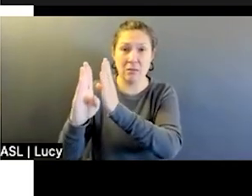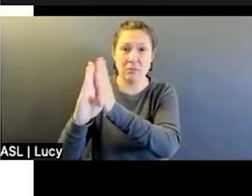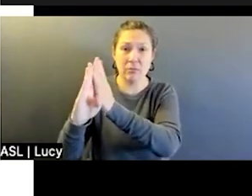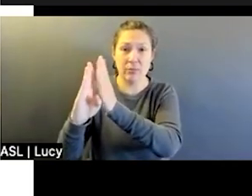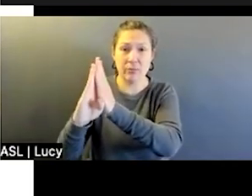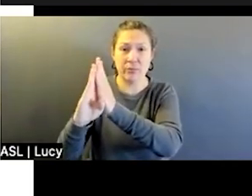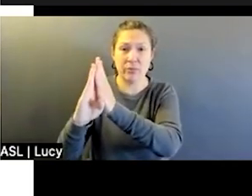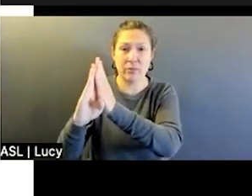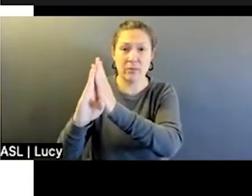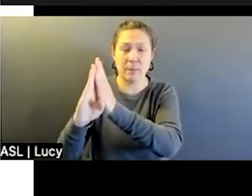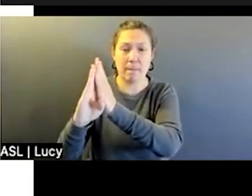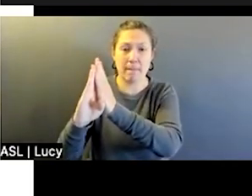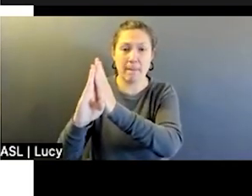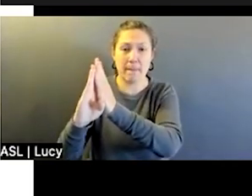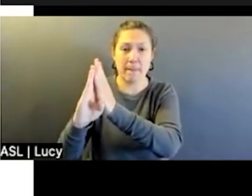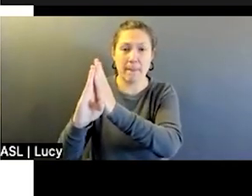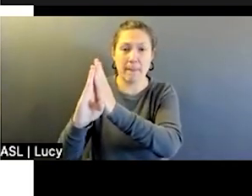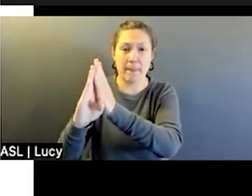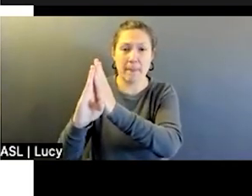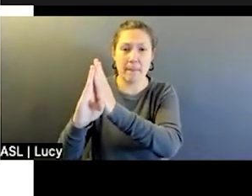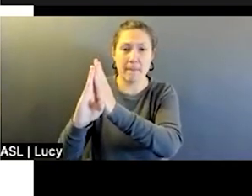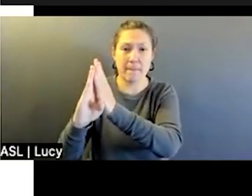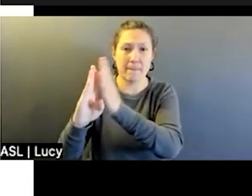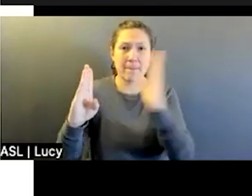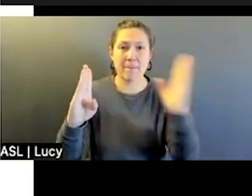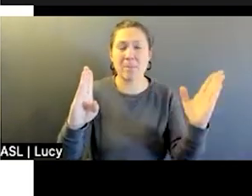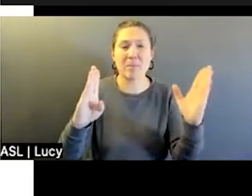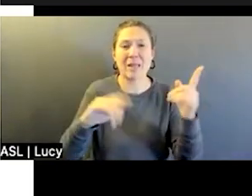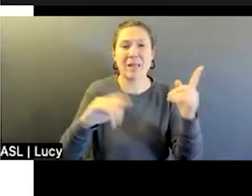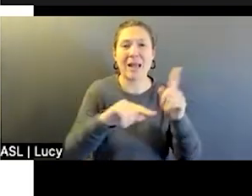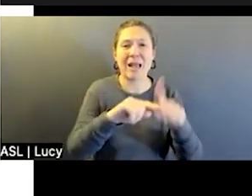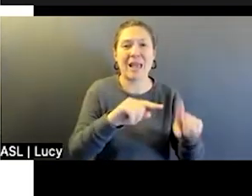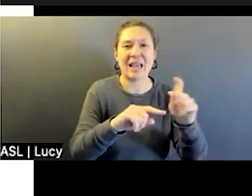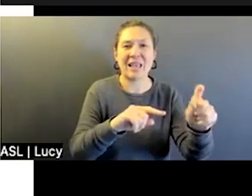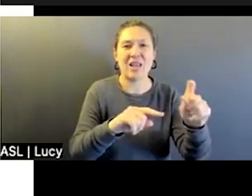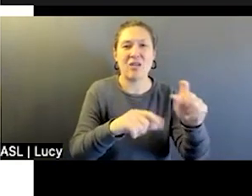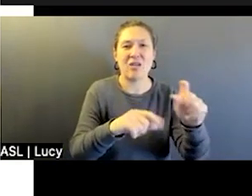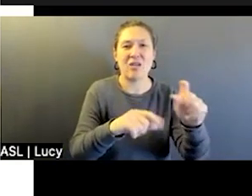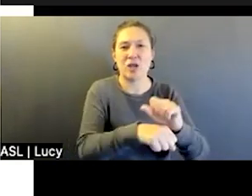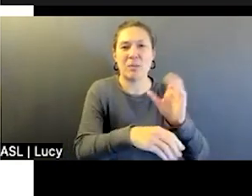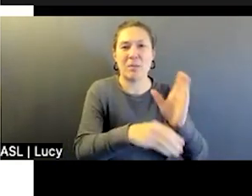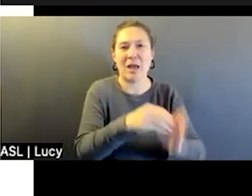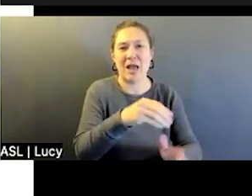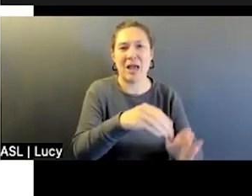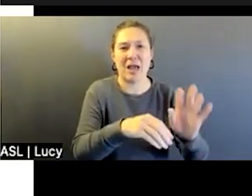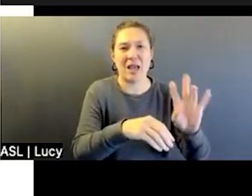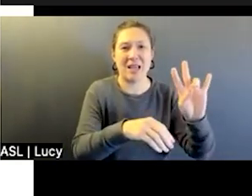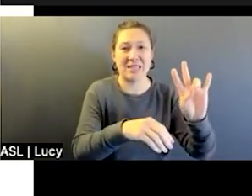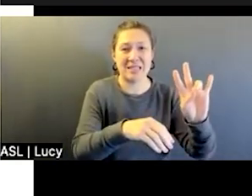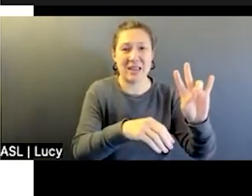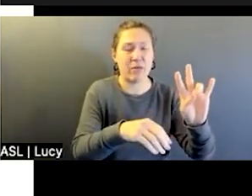worker a job ending at 7 p.m. because it would be 9 hours apart.